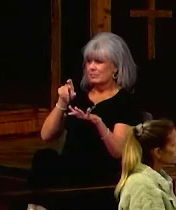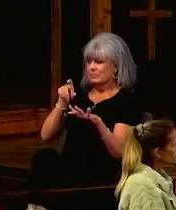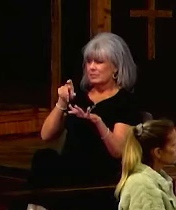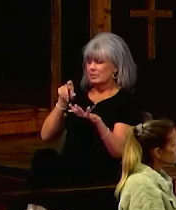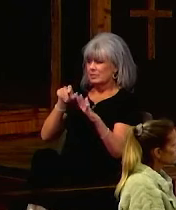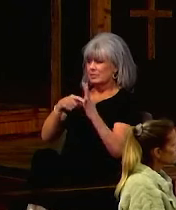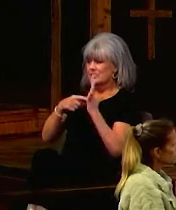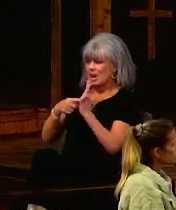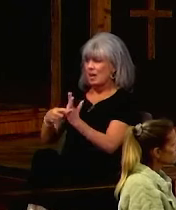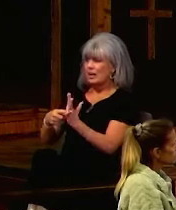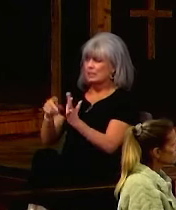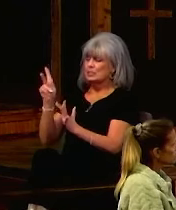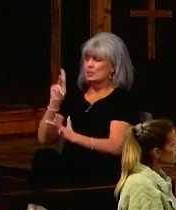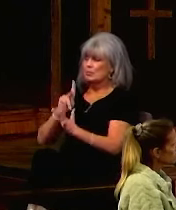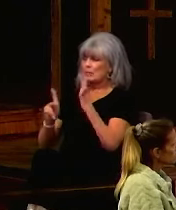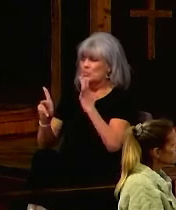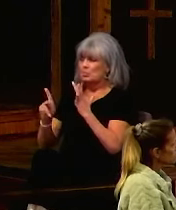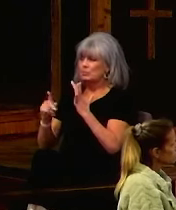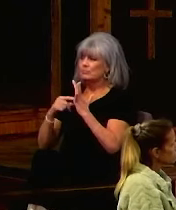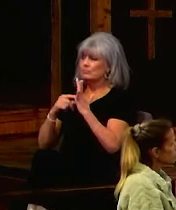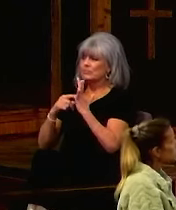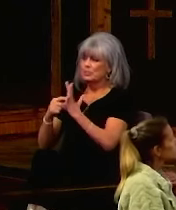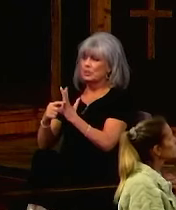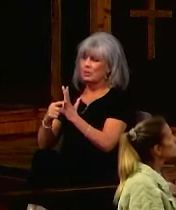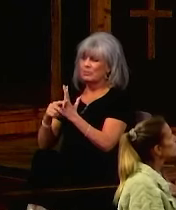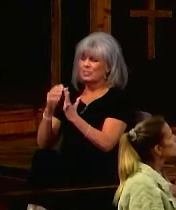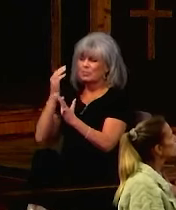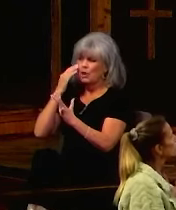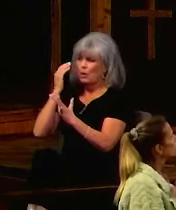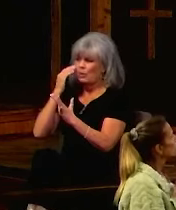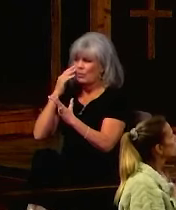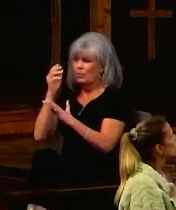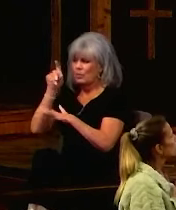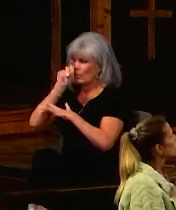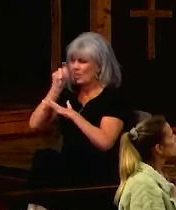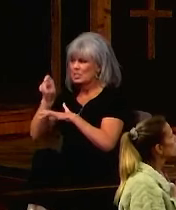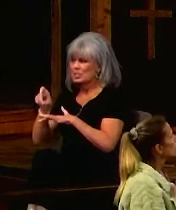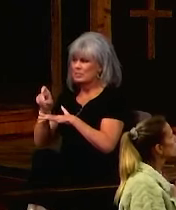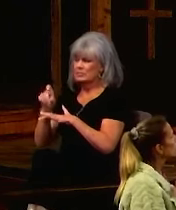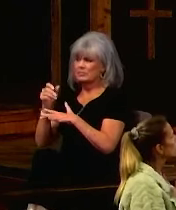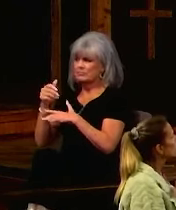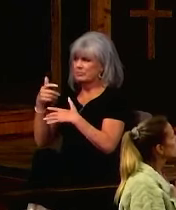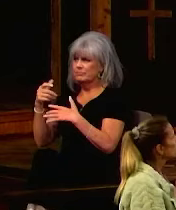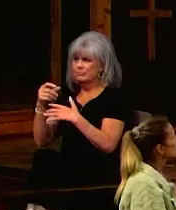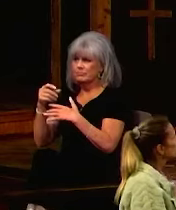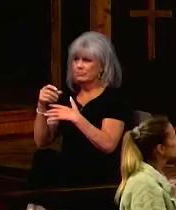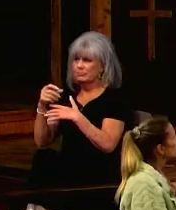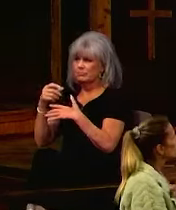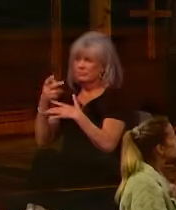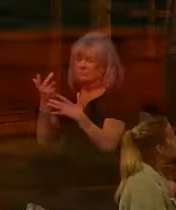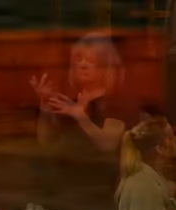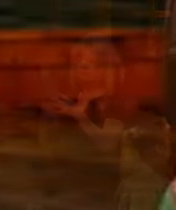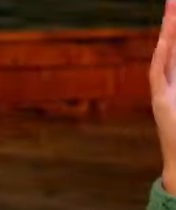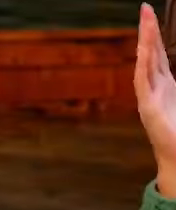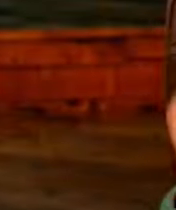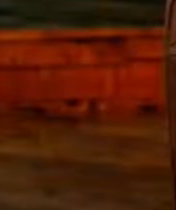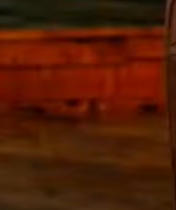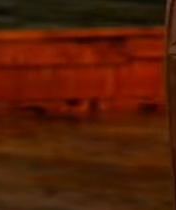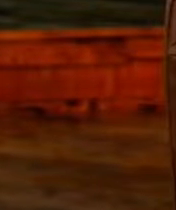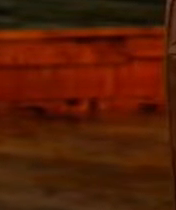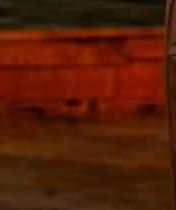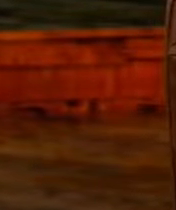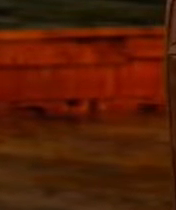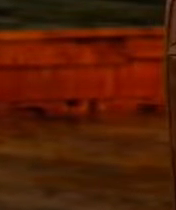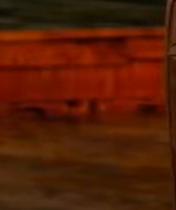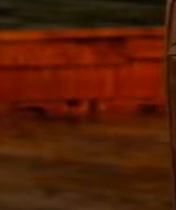signs that people let you know they're a witch. I'll just throw this out there. You ever see a purple door on the